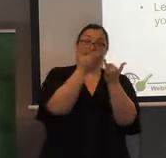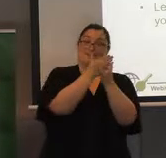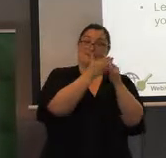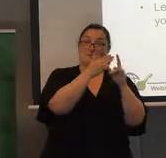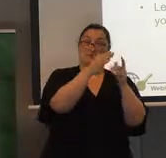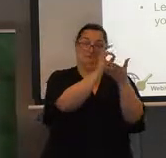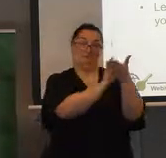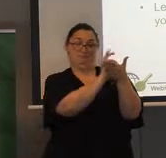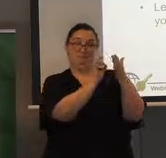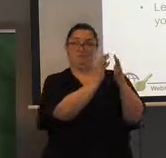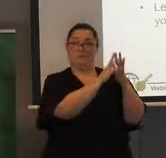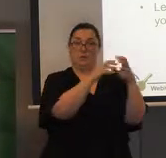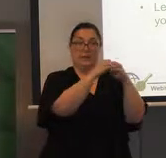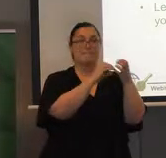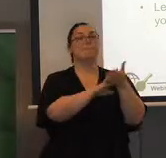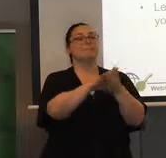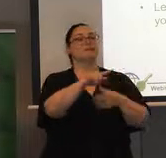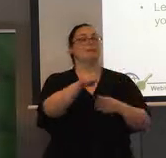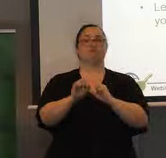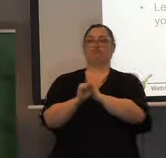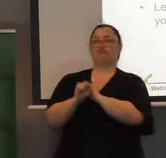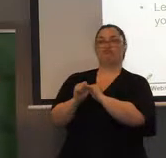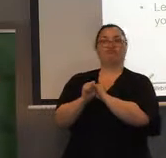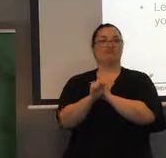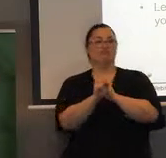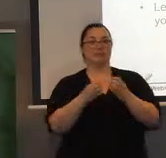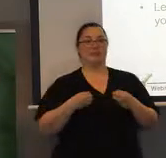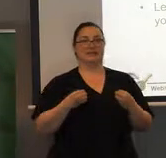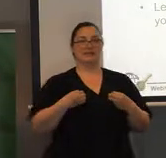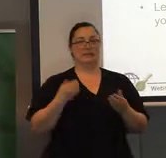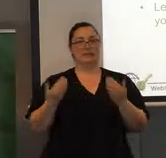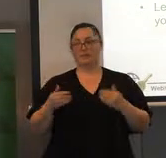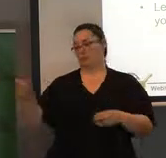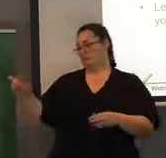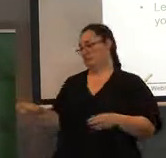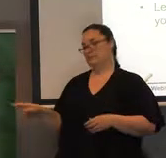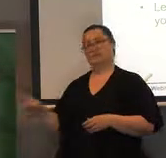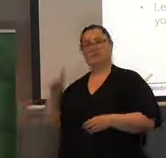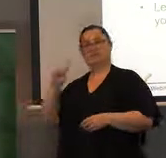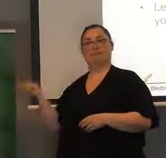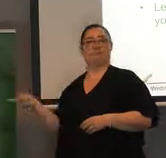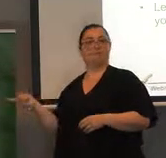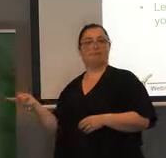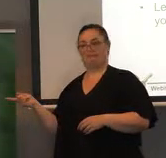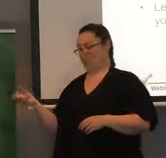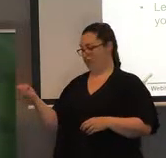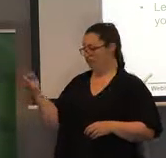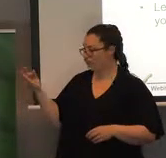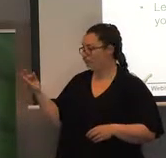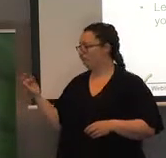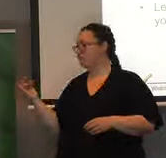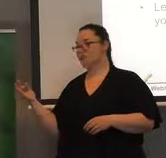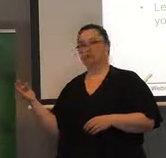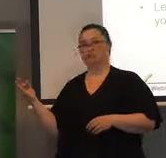that you can, you're a whole lot more marketable than the person who hasn't done anything. The person who hasn't